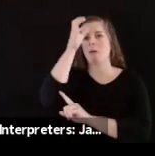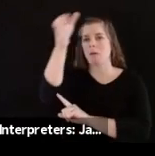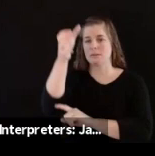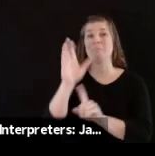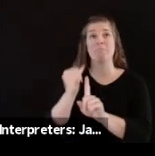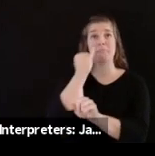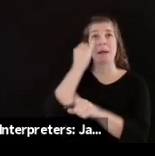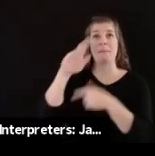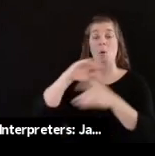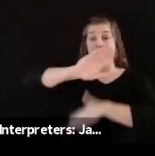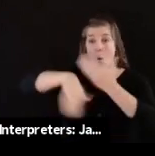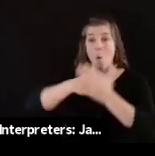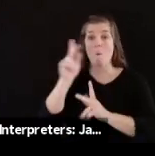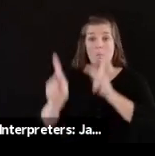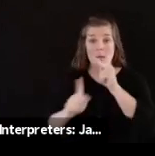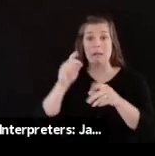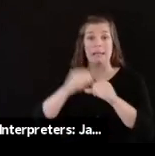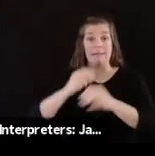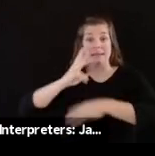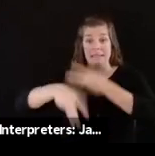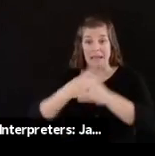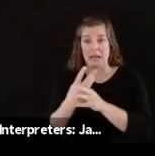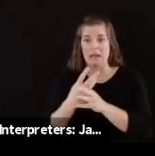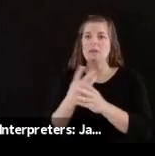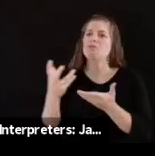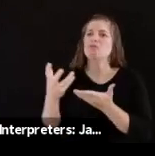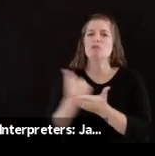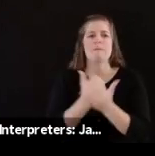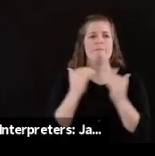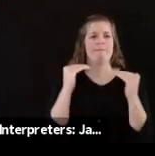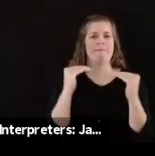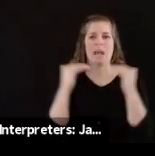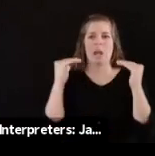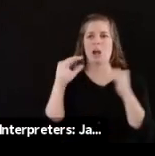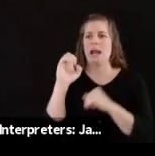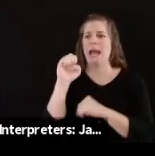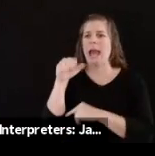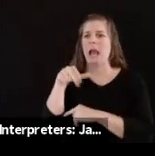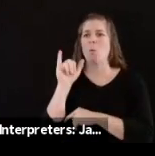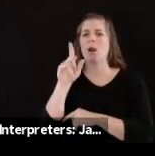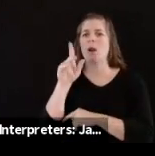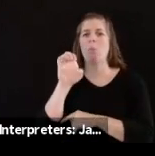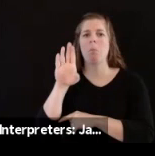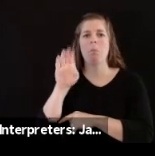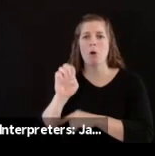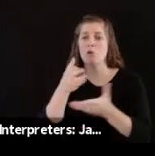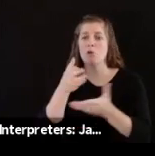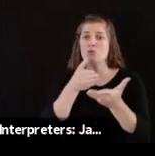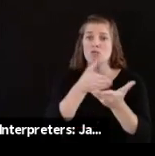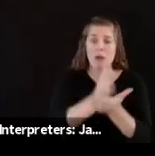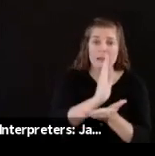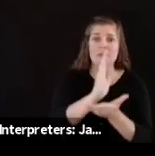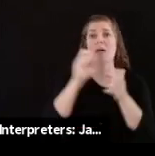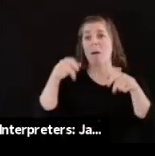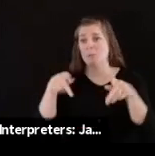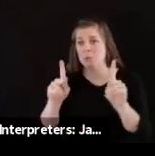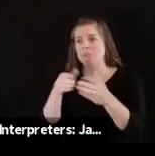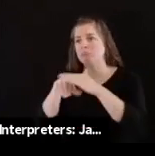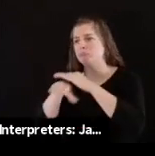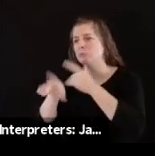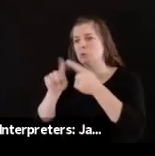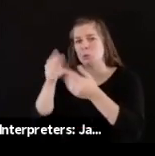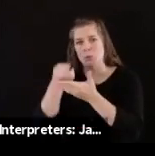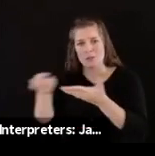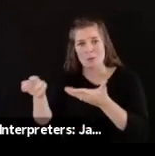that all people in a society deserve fair and equitable rights, opportunities, and access to resources. But